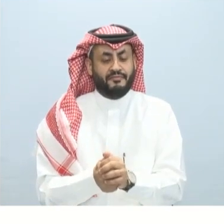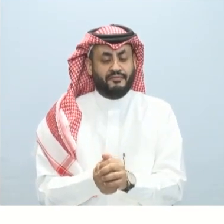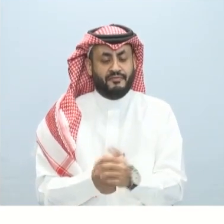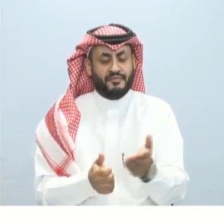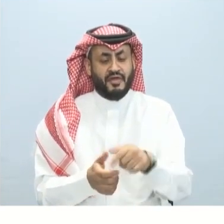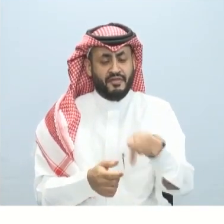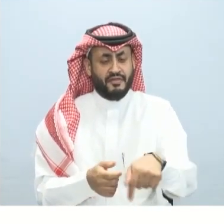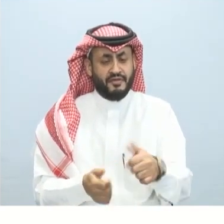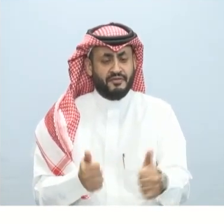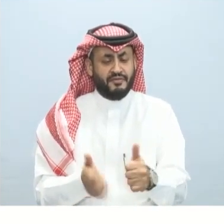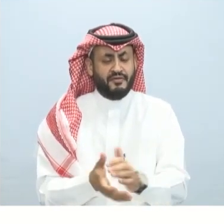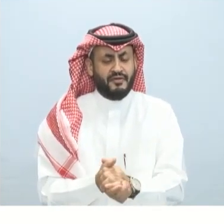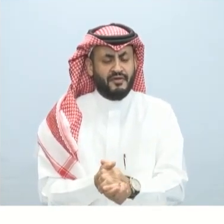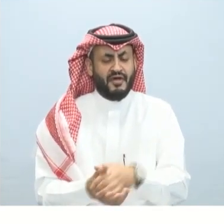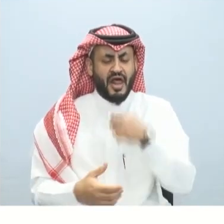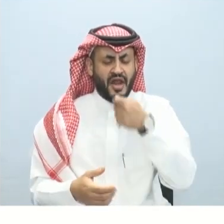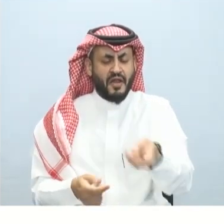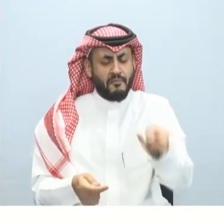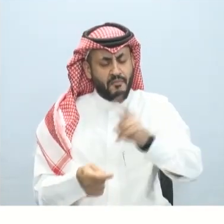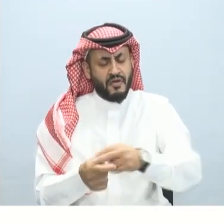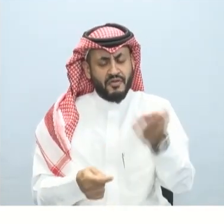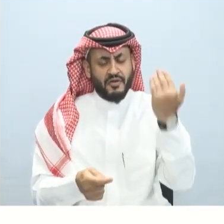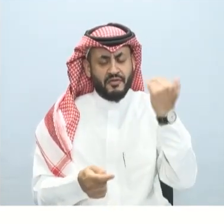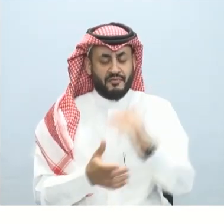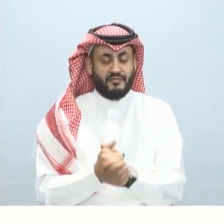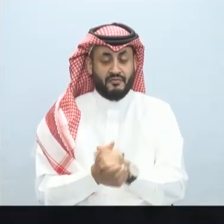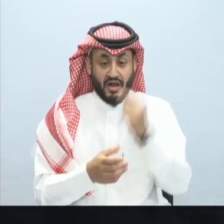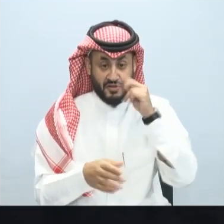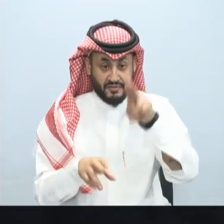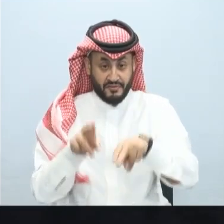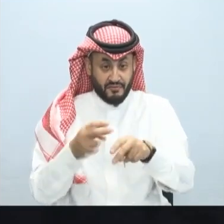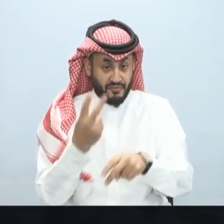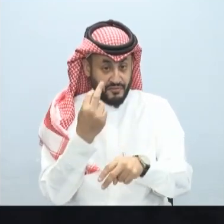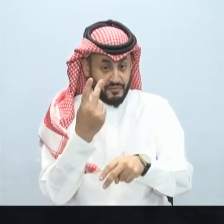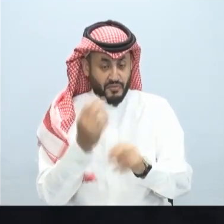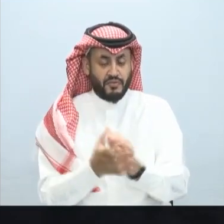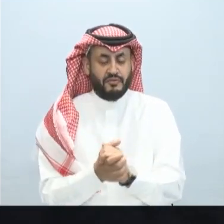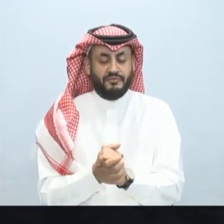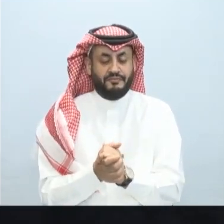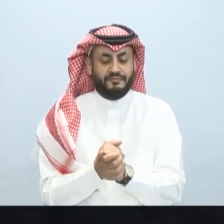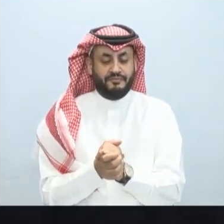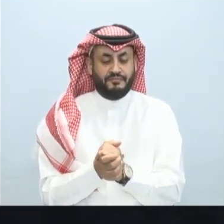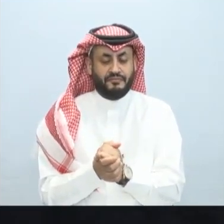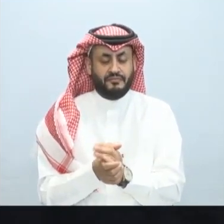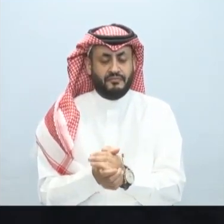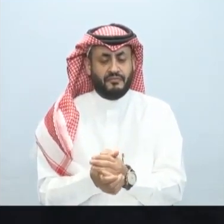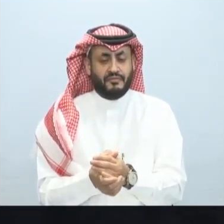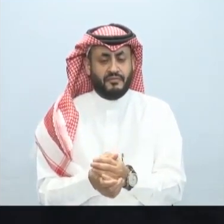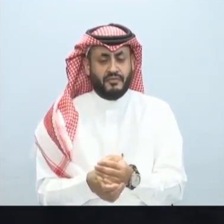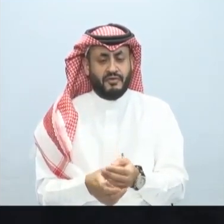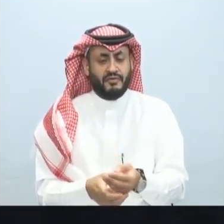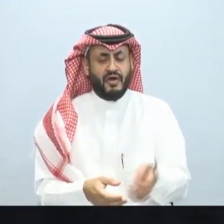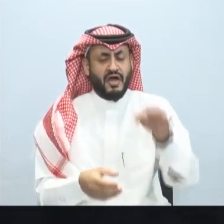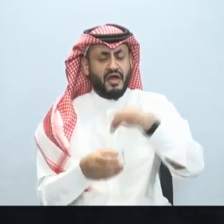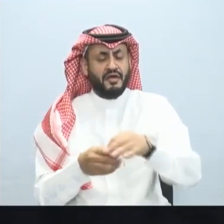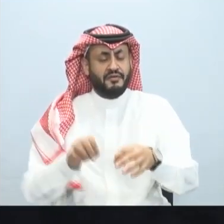This exercise is easier than the last one. So you can see that we have here simple adjectives. We just add the er